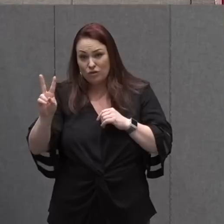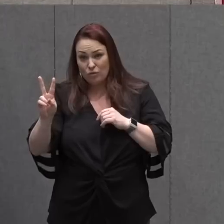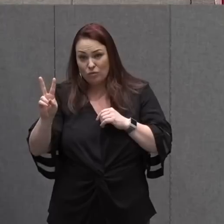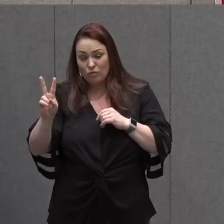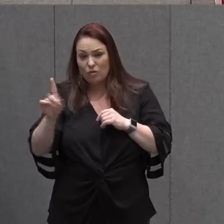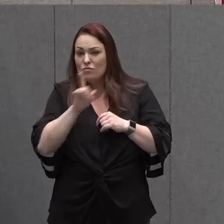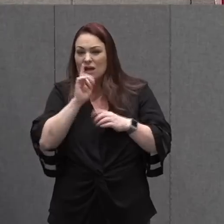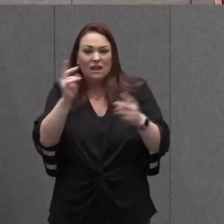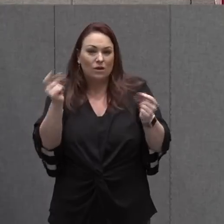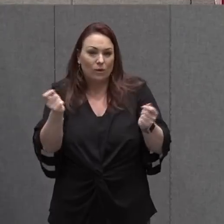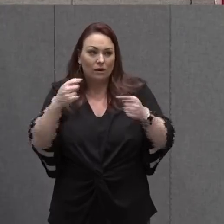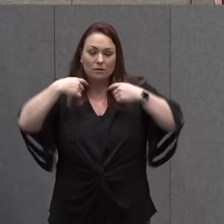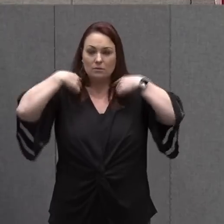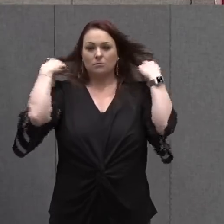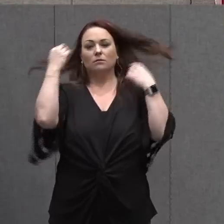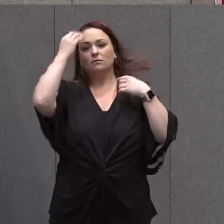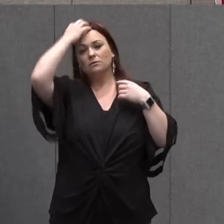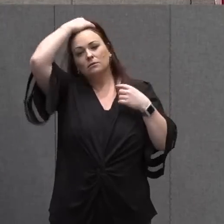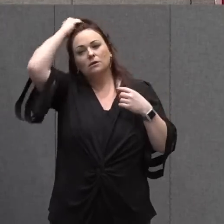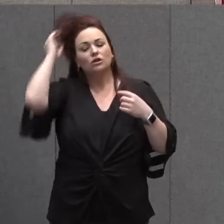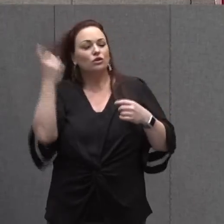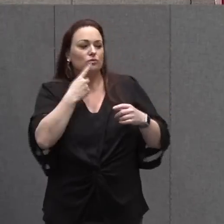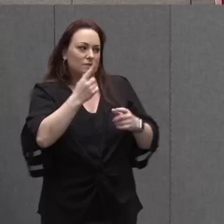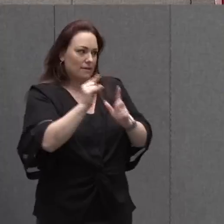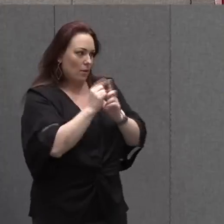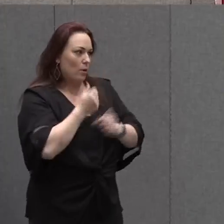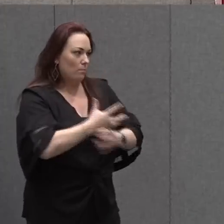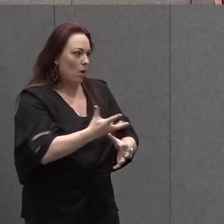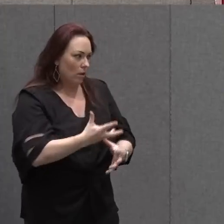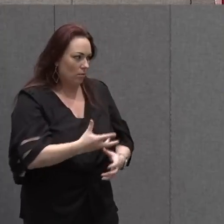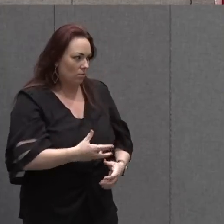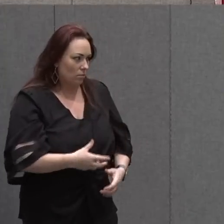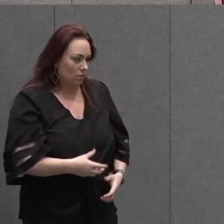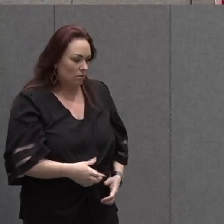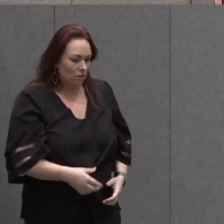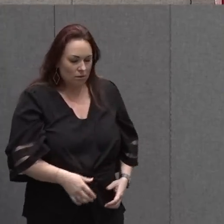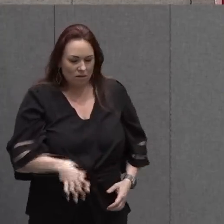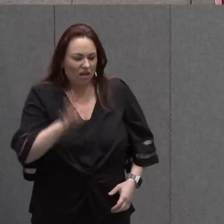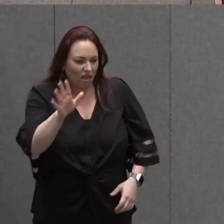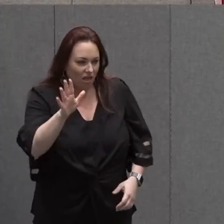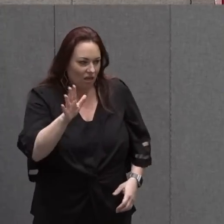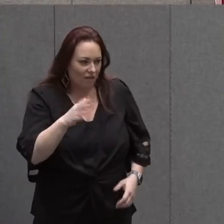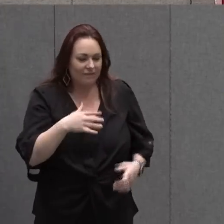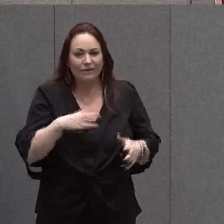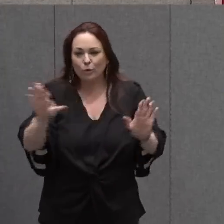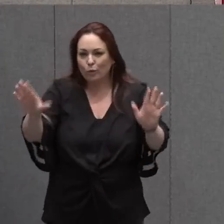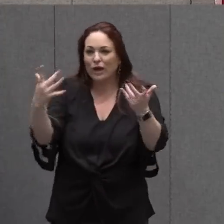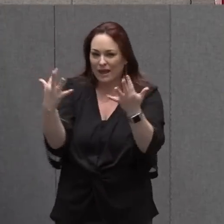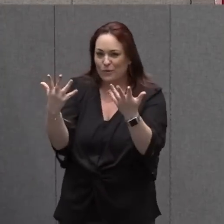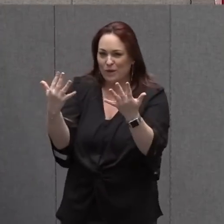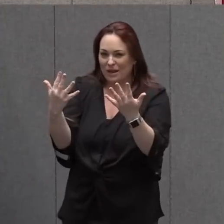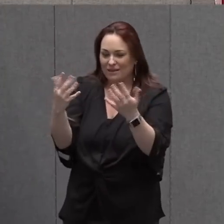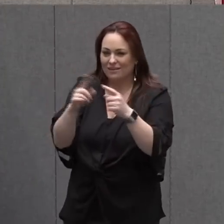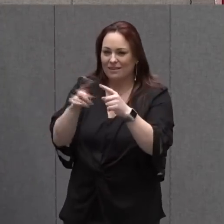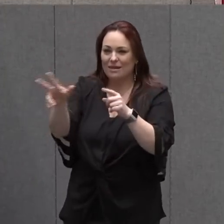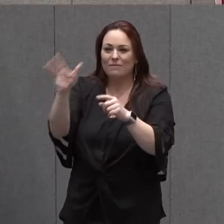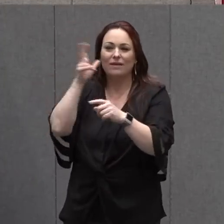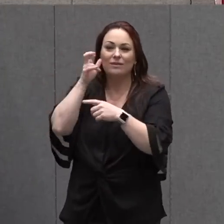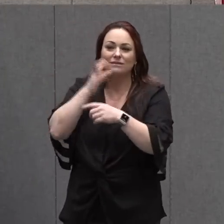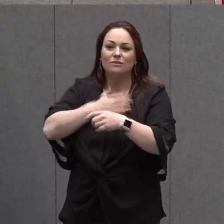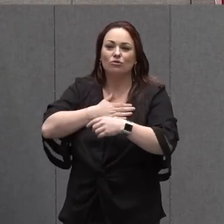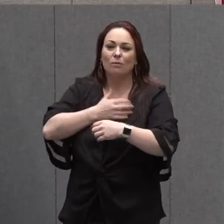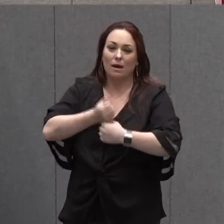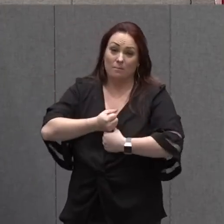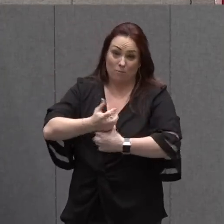quick. So let me just... Wait, did you say poem? Yes. Oh, gosh. But listen, Go ahead. Just listen to my poem. If I